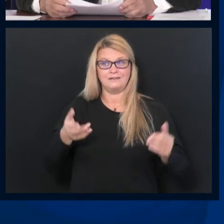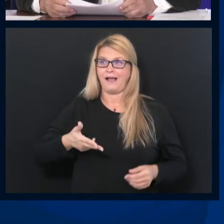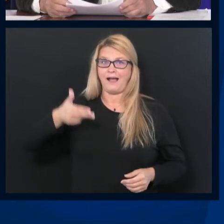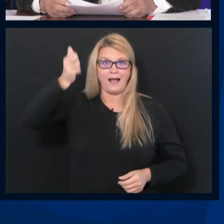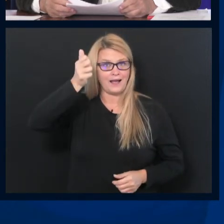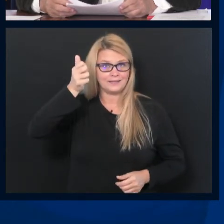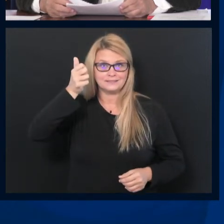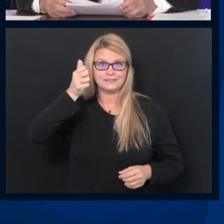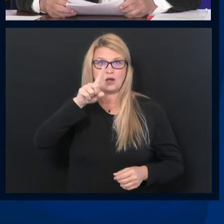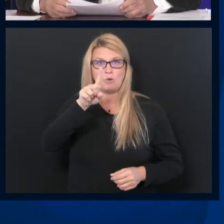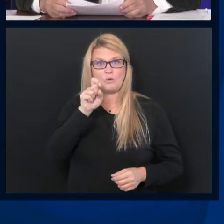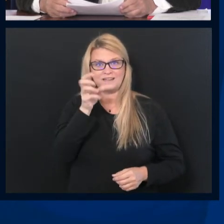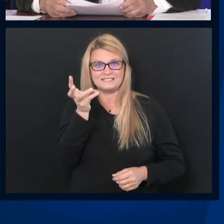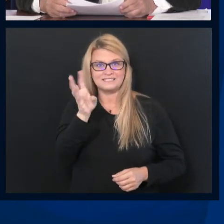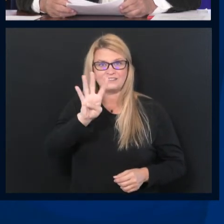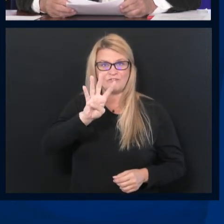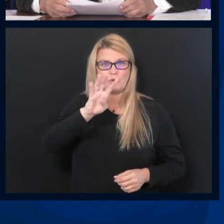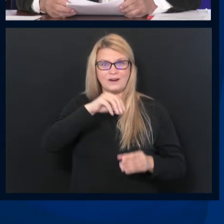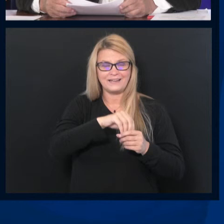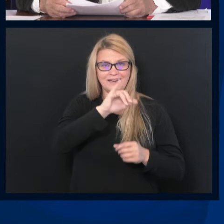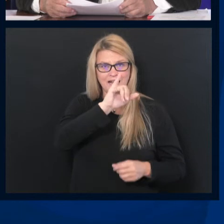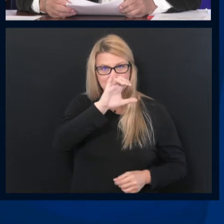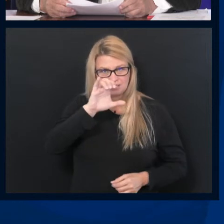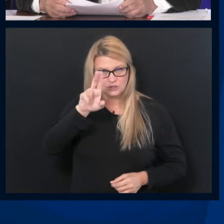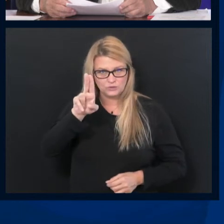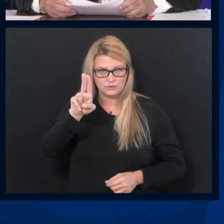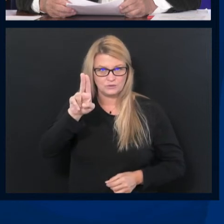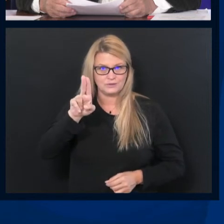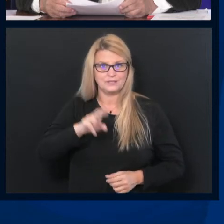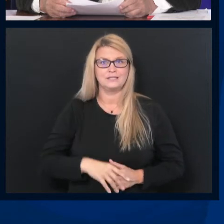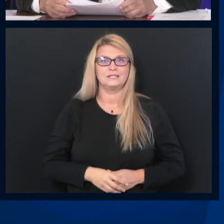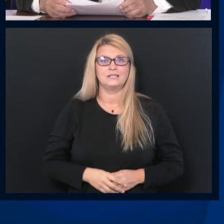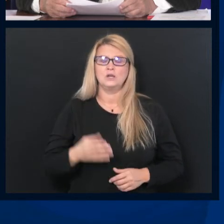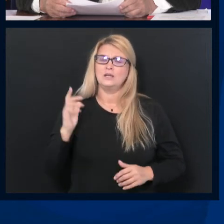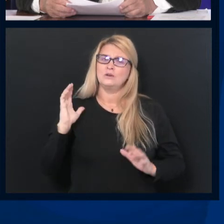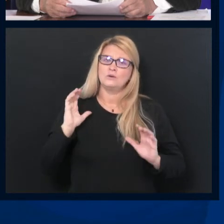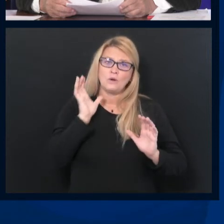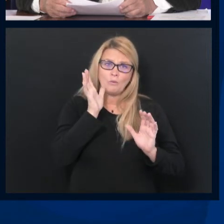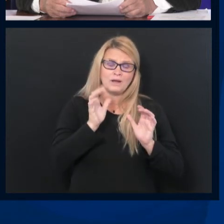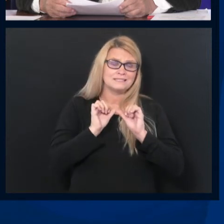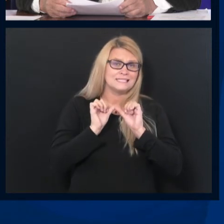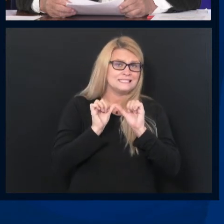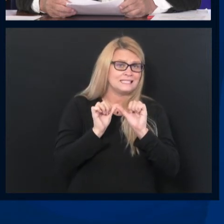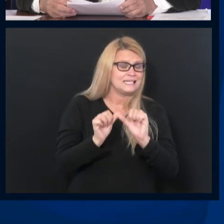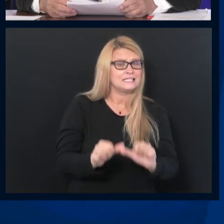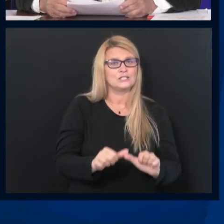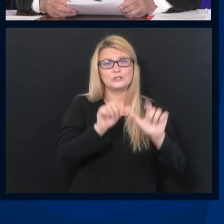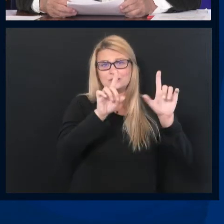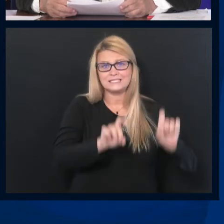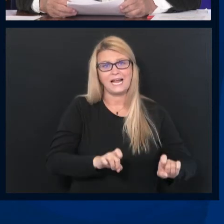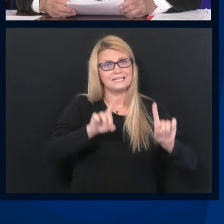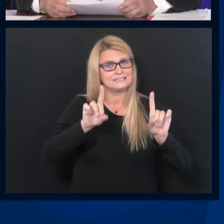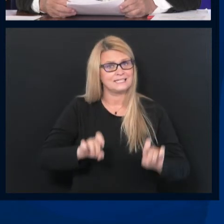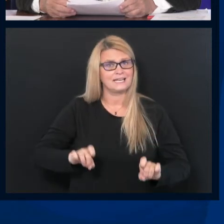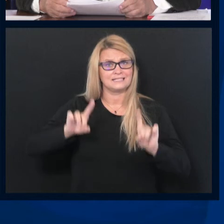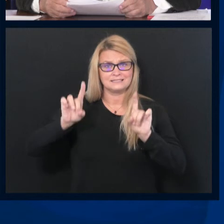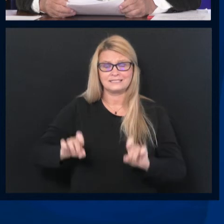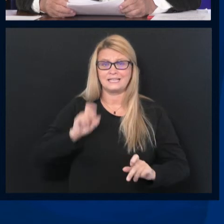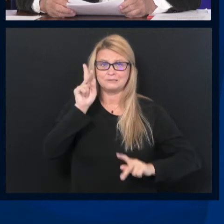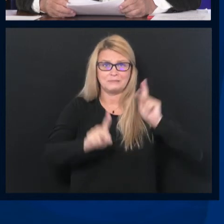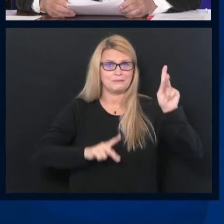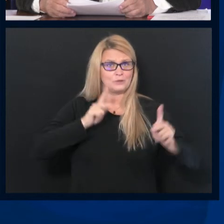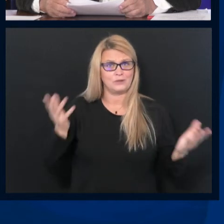of 164 in the ICU, and we continue to test a bundle of people